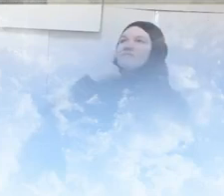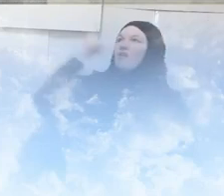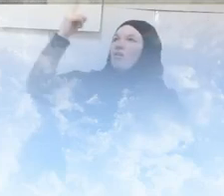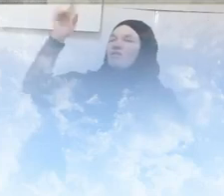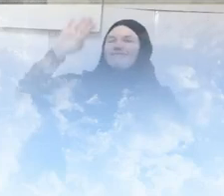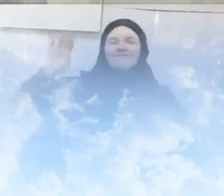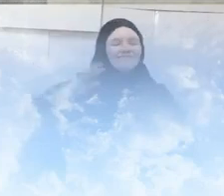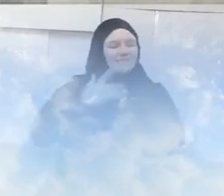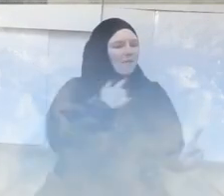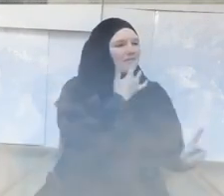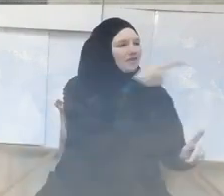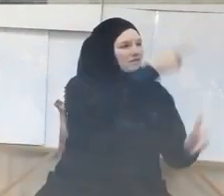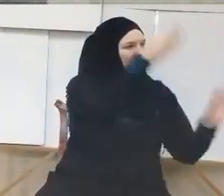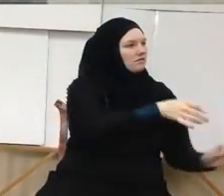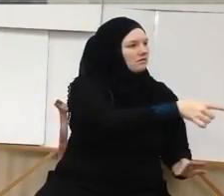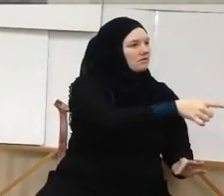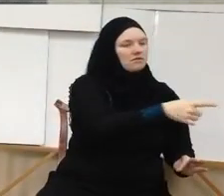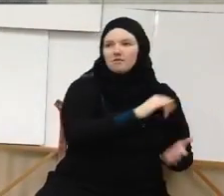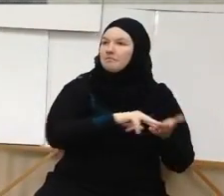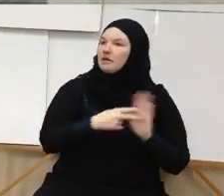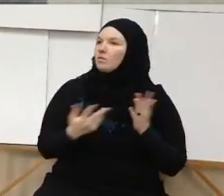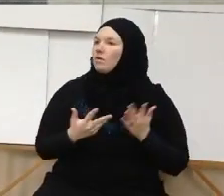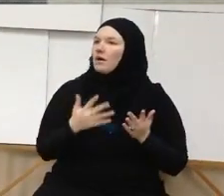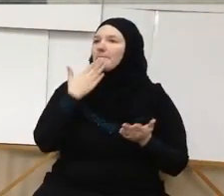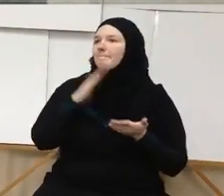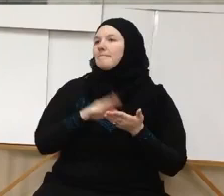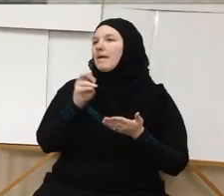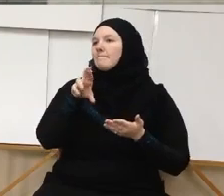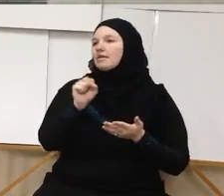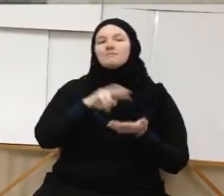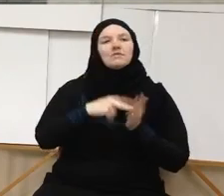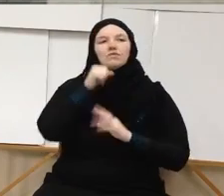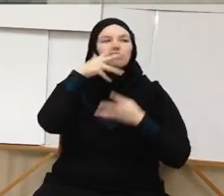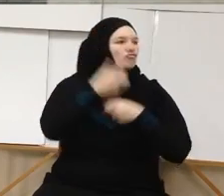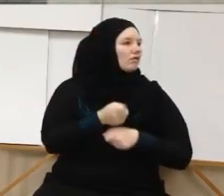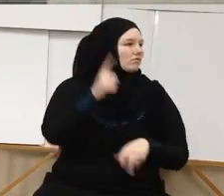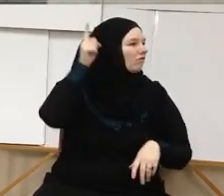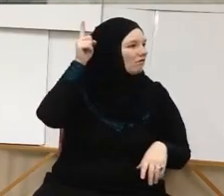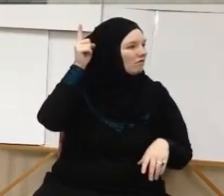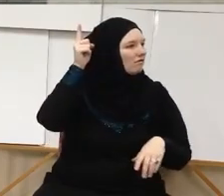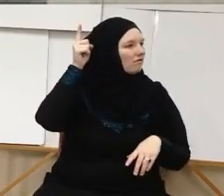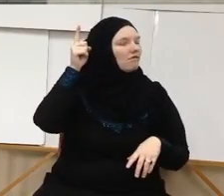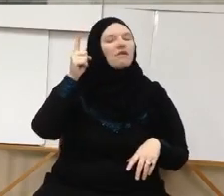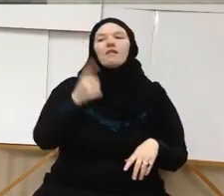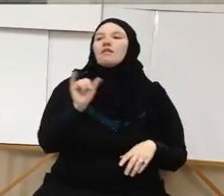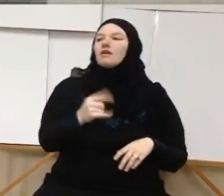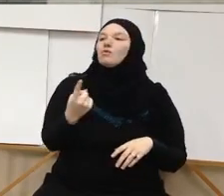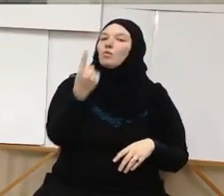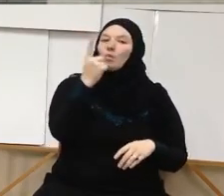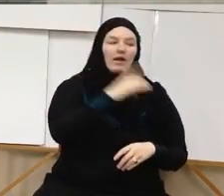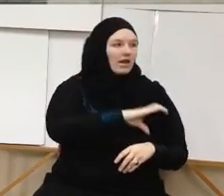Bad manners. It means we do not trust Allah enough. And that was one of the